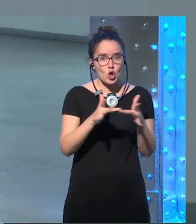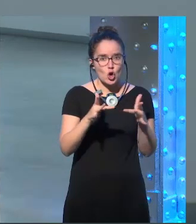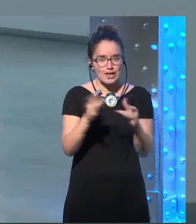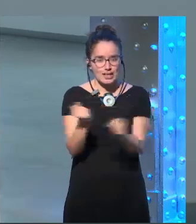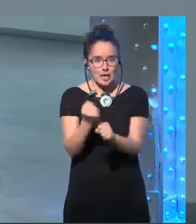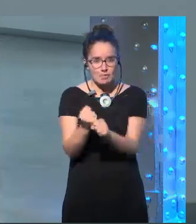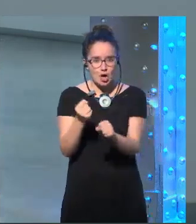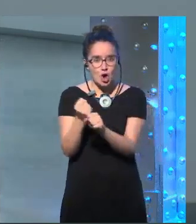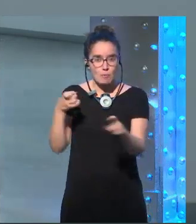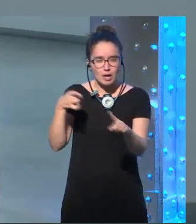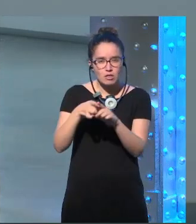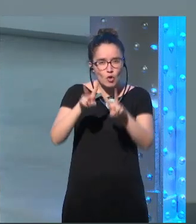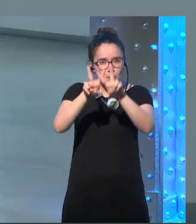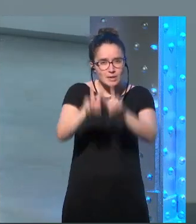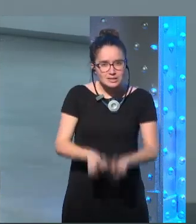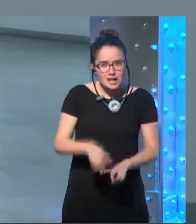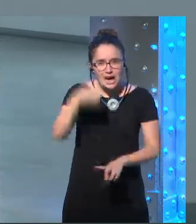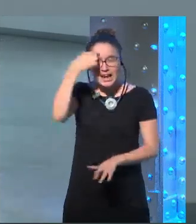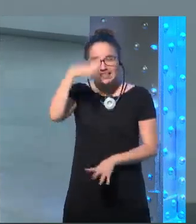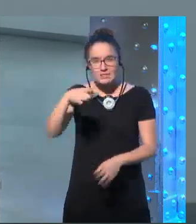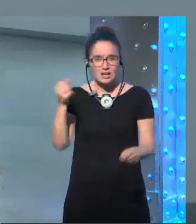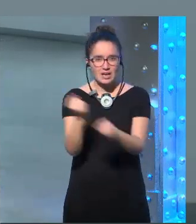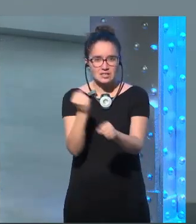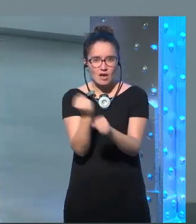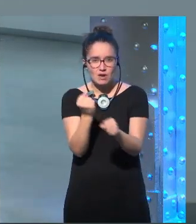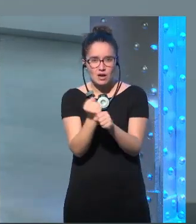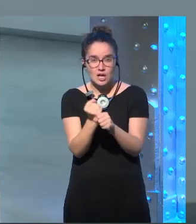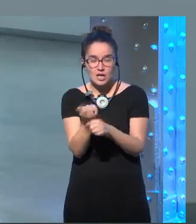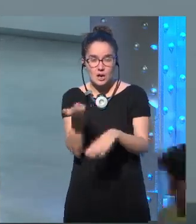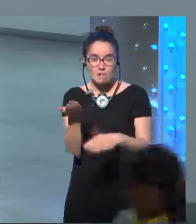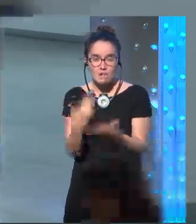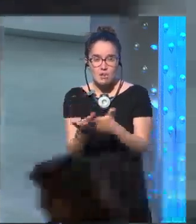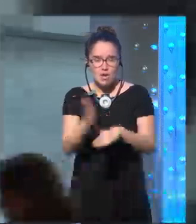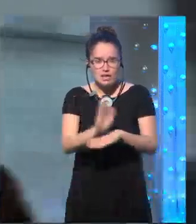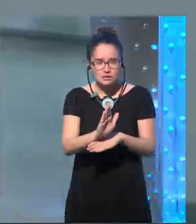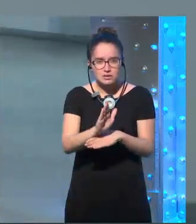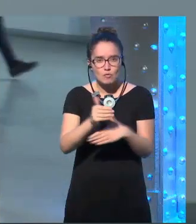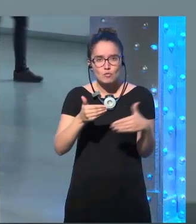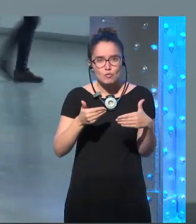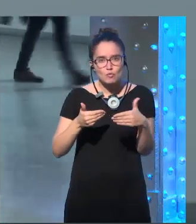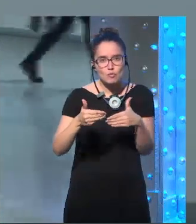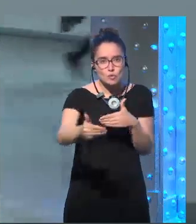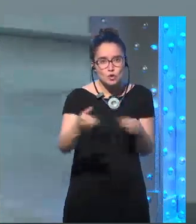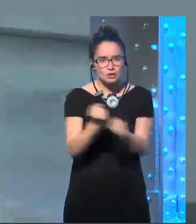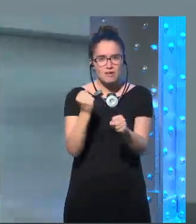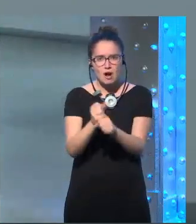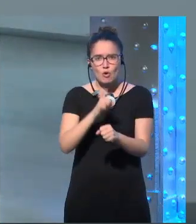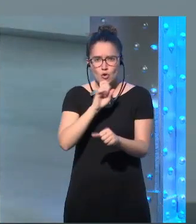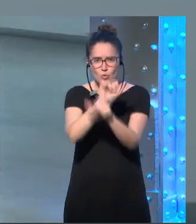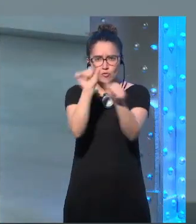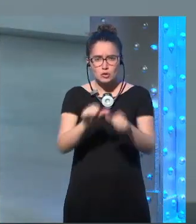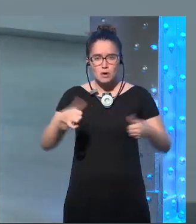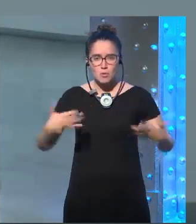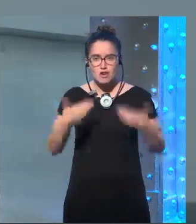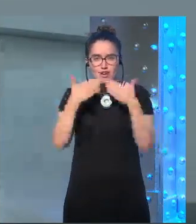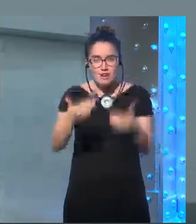connects, that is called Conecta Empleo, and that researches and works and presents proposals on how that employment